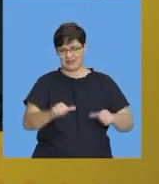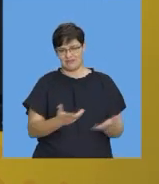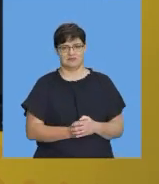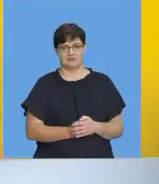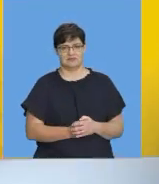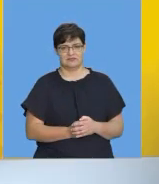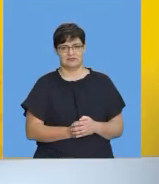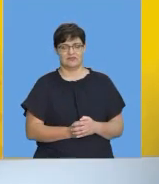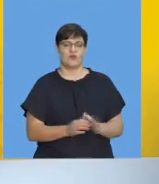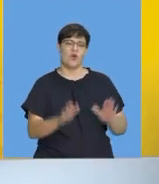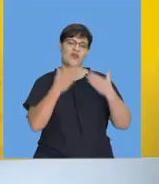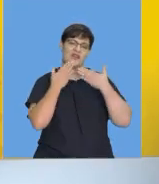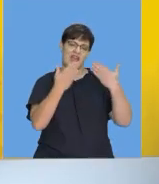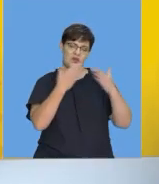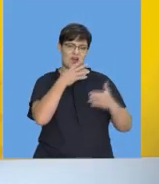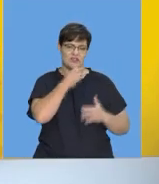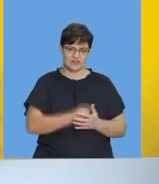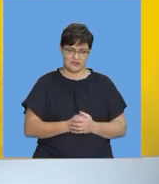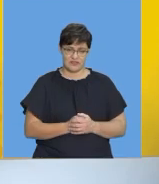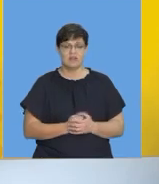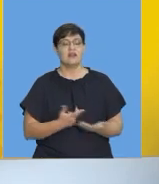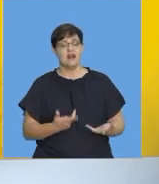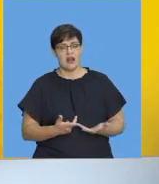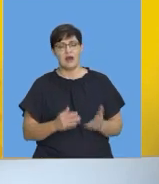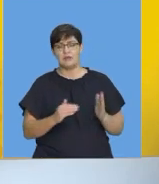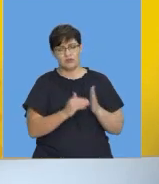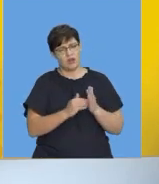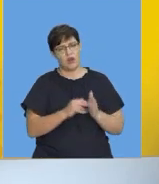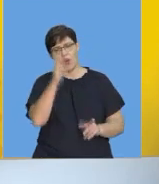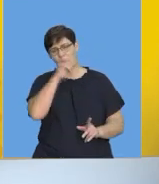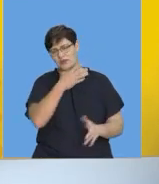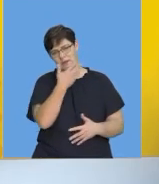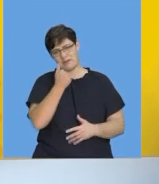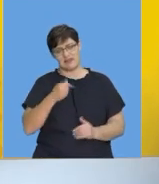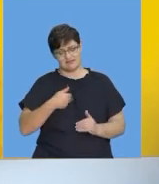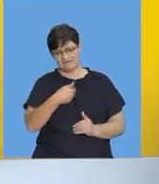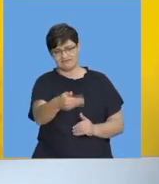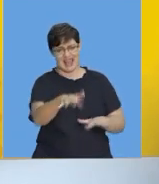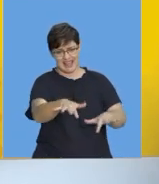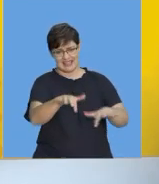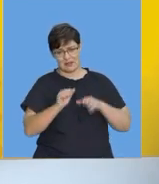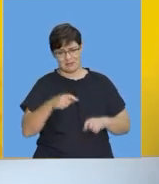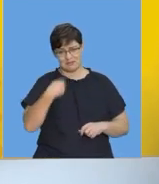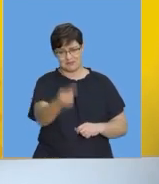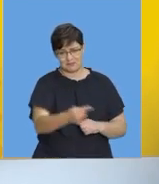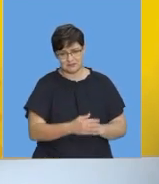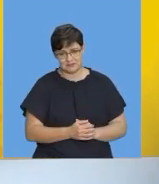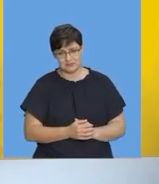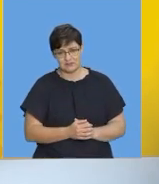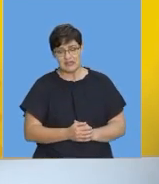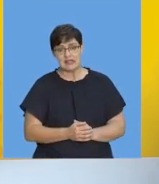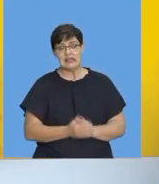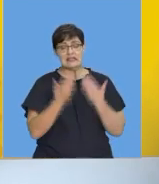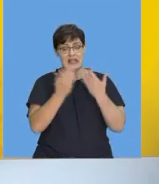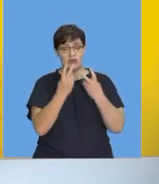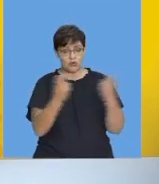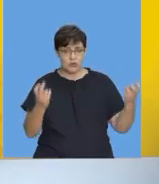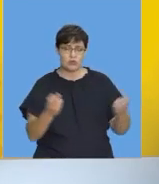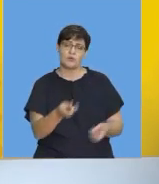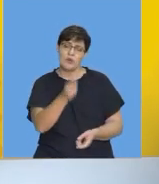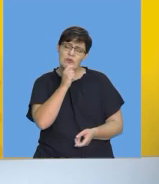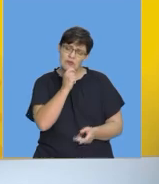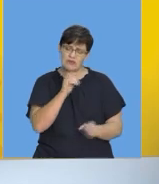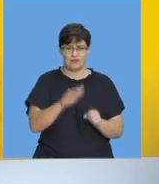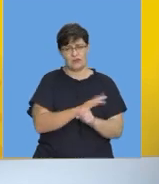all yours. Thanks, Ashraf. Matrix, we're wishing you everything of the best for your exams. Please use our study resources to help you